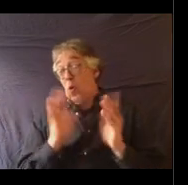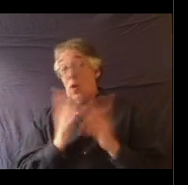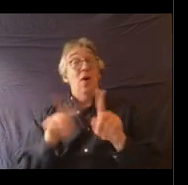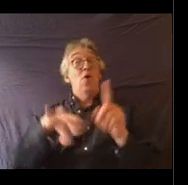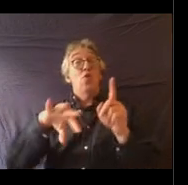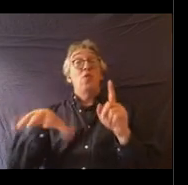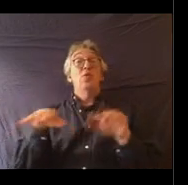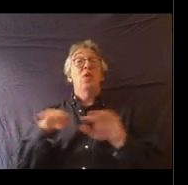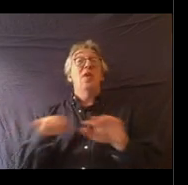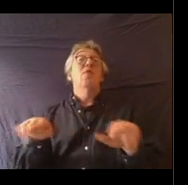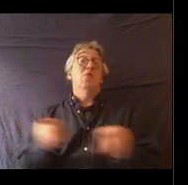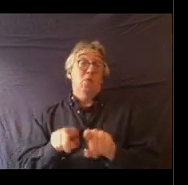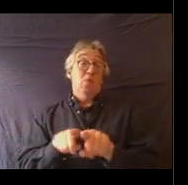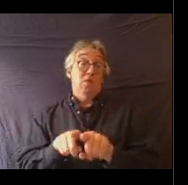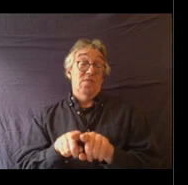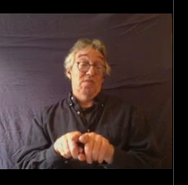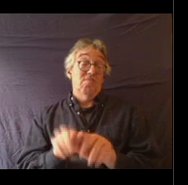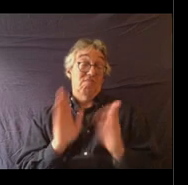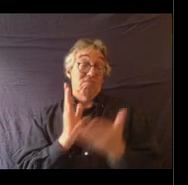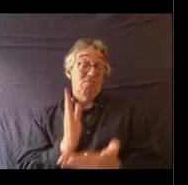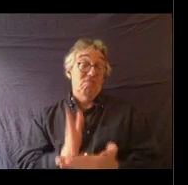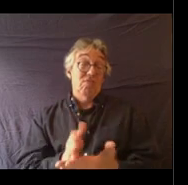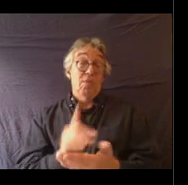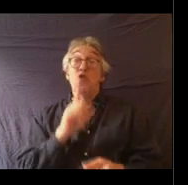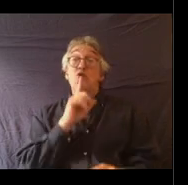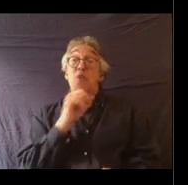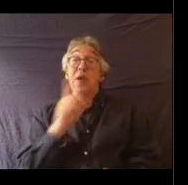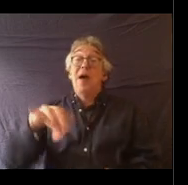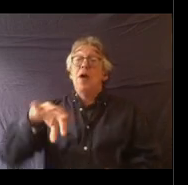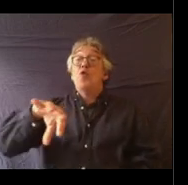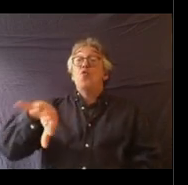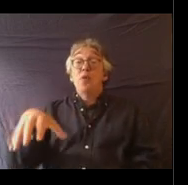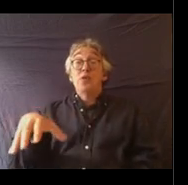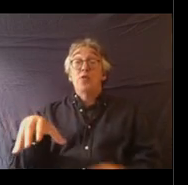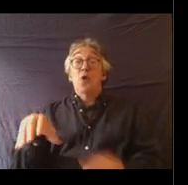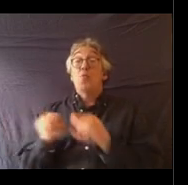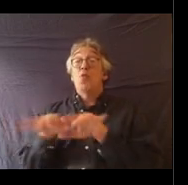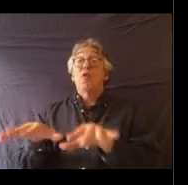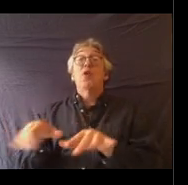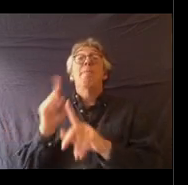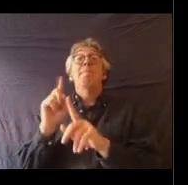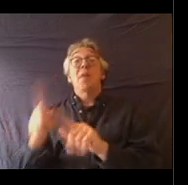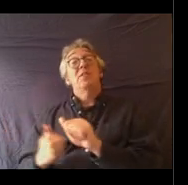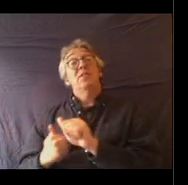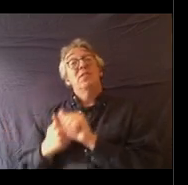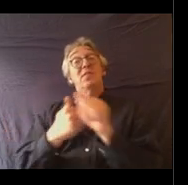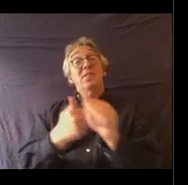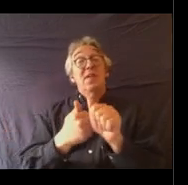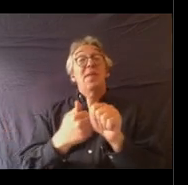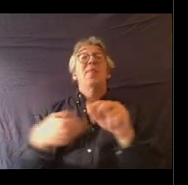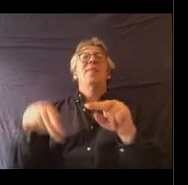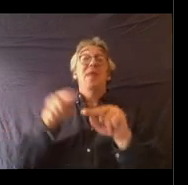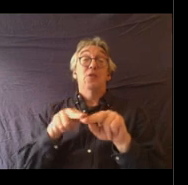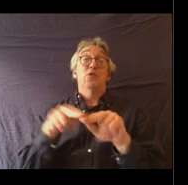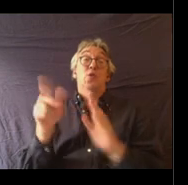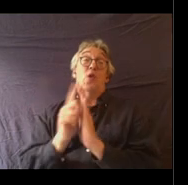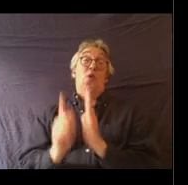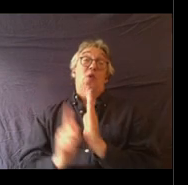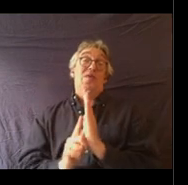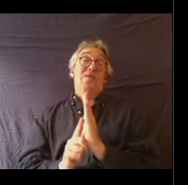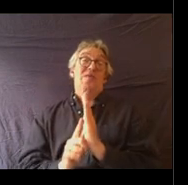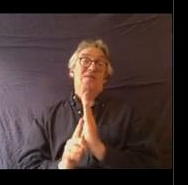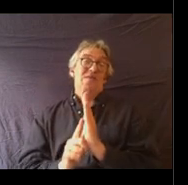is true that basically the regional providers need to comply with their national law. So